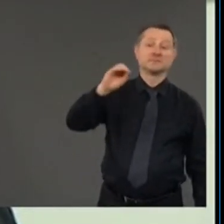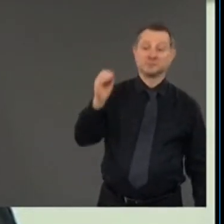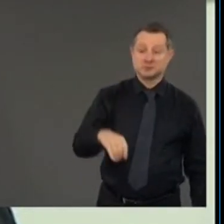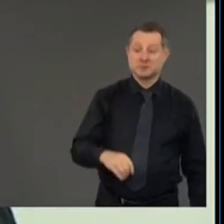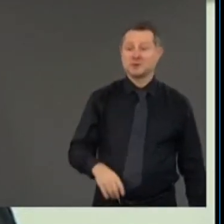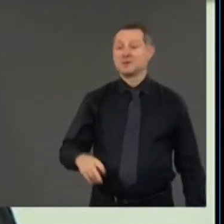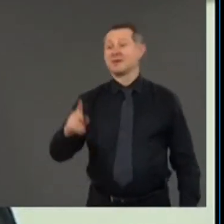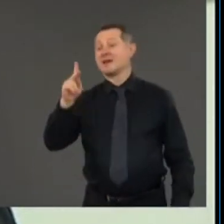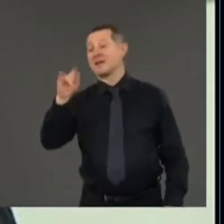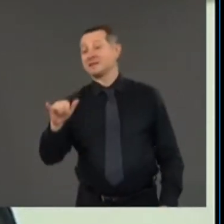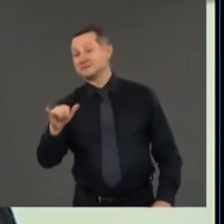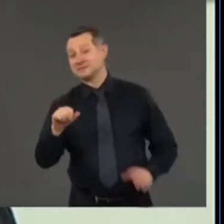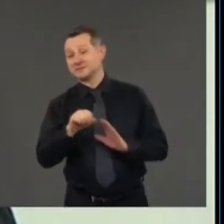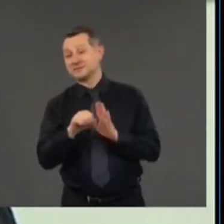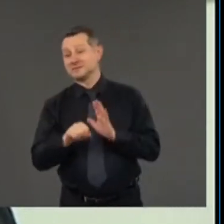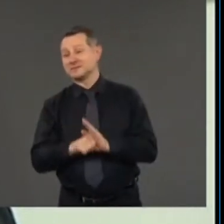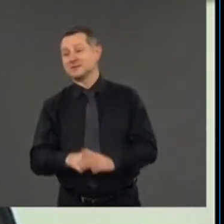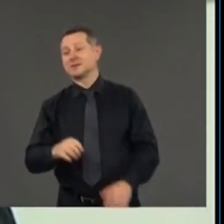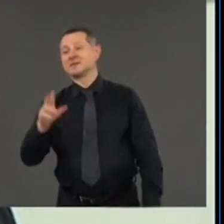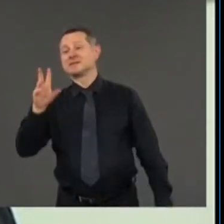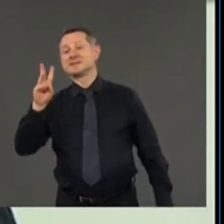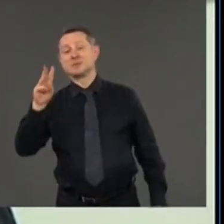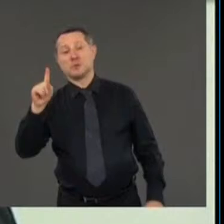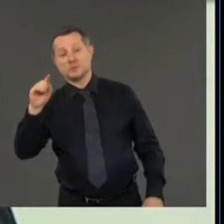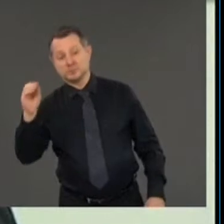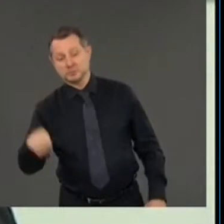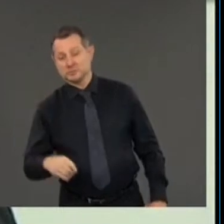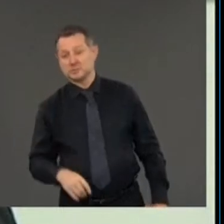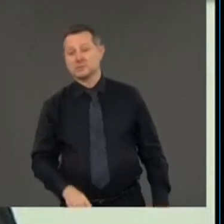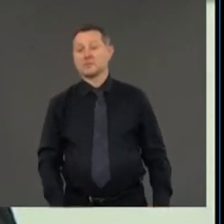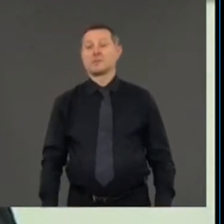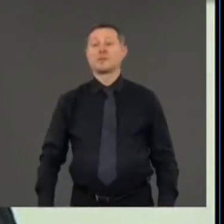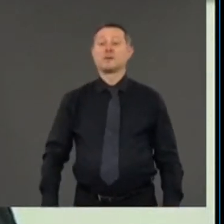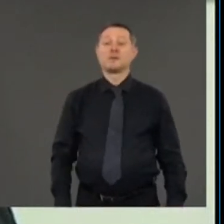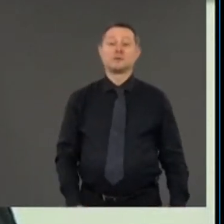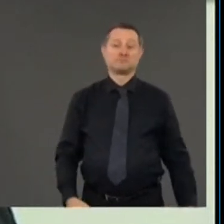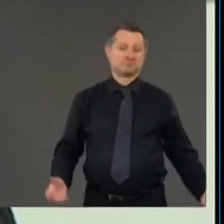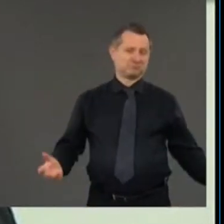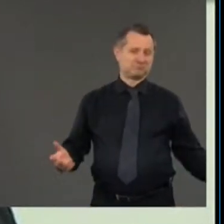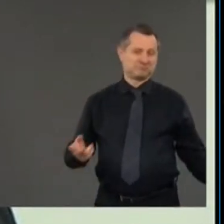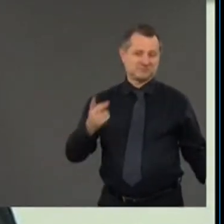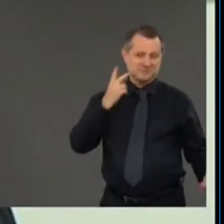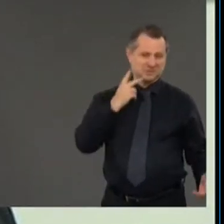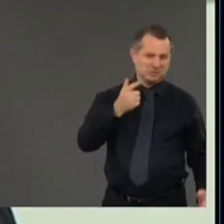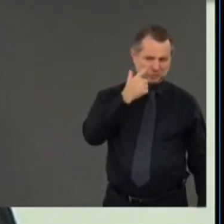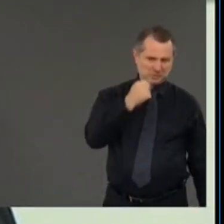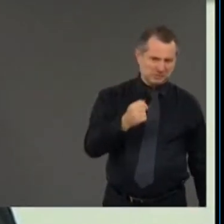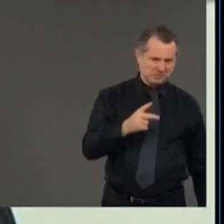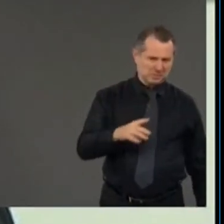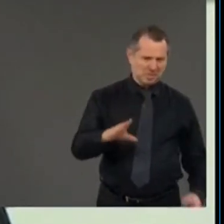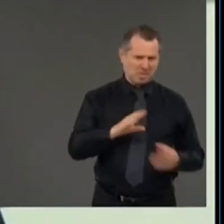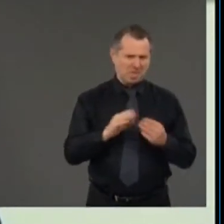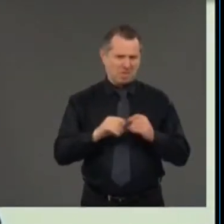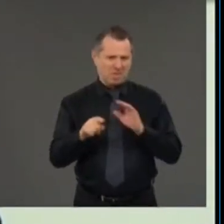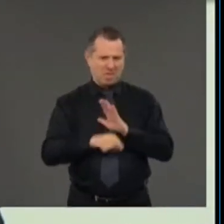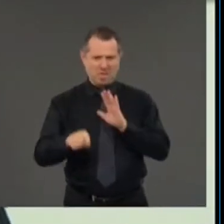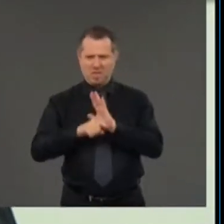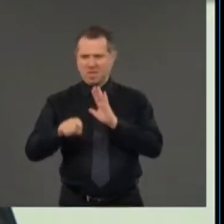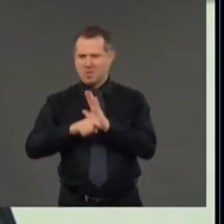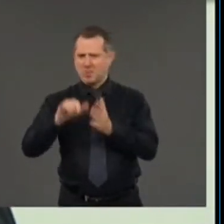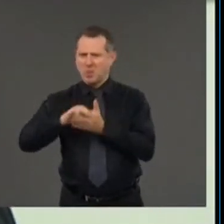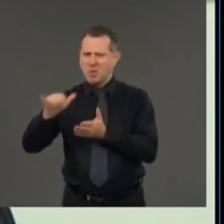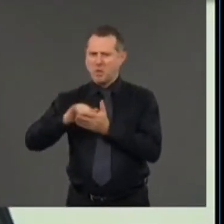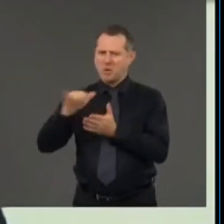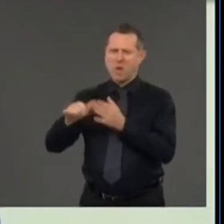Kentucky, 61%. So it's interesting where you see all of the narrative focusing on, oh, look what happened in New